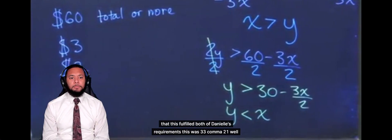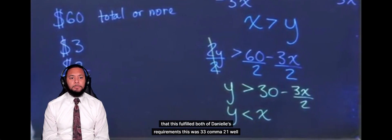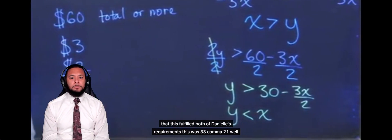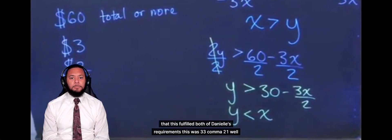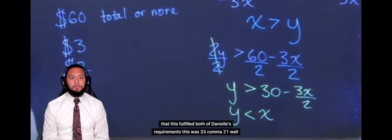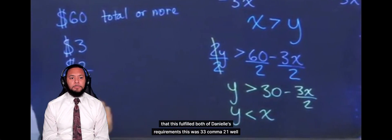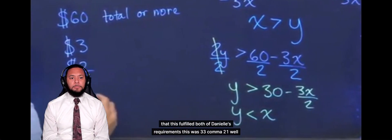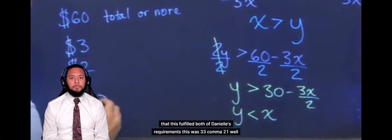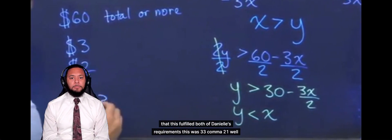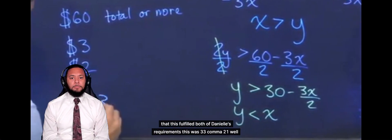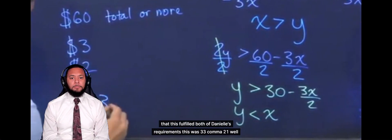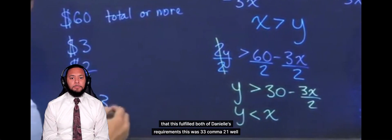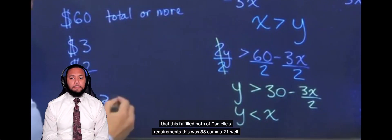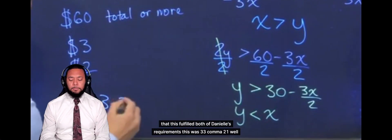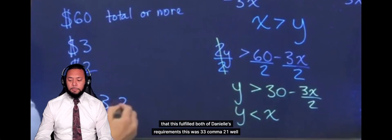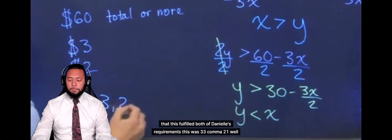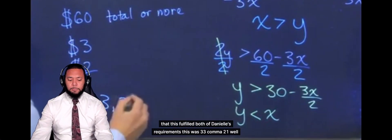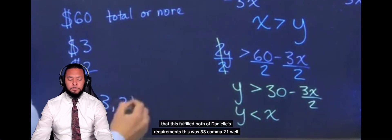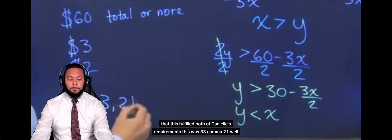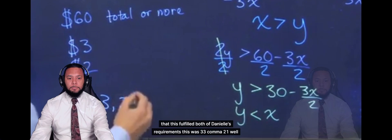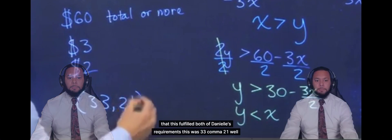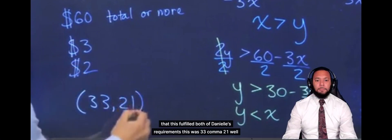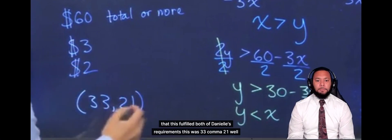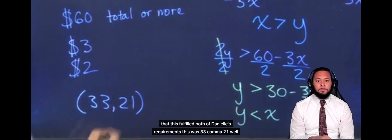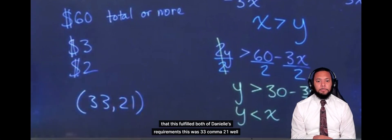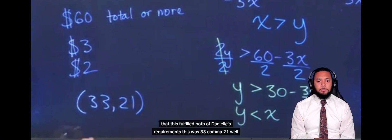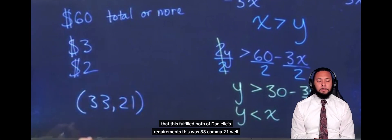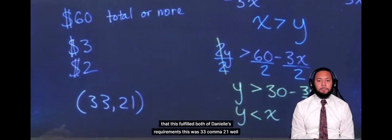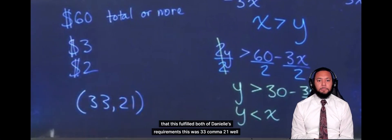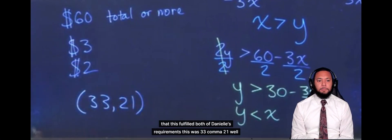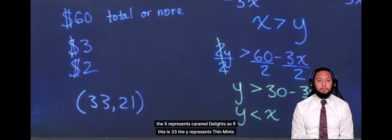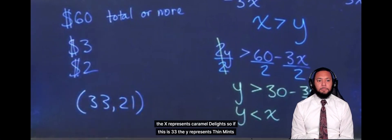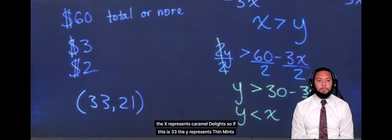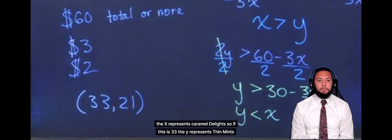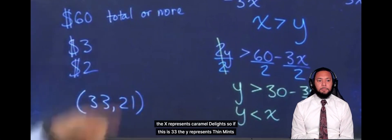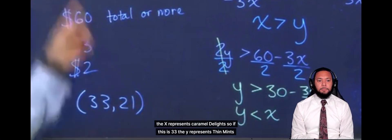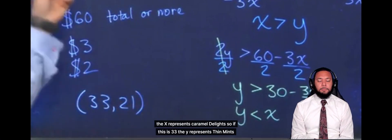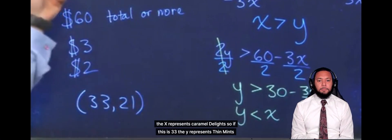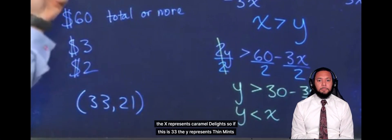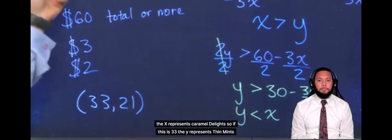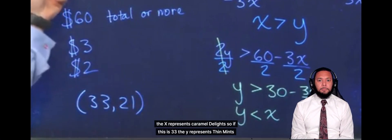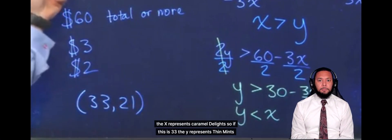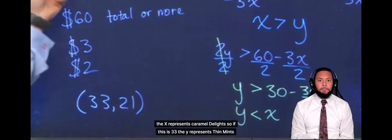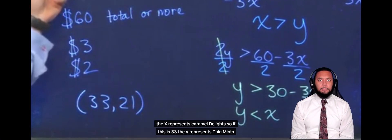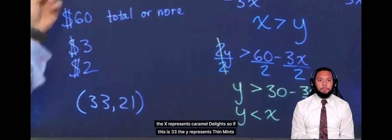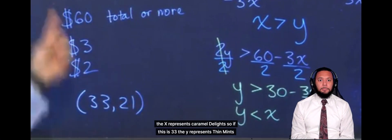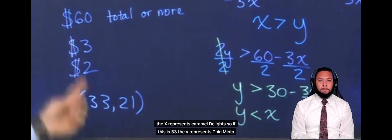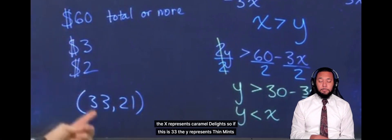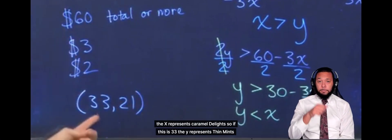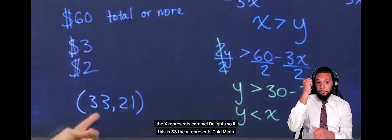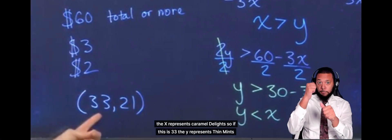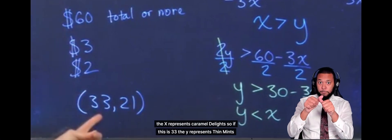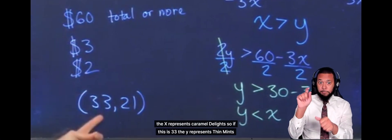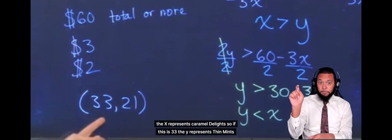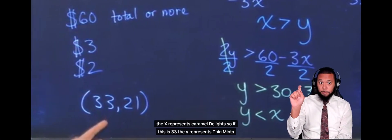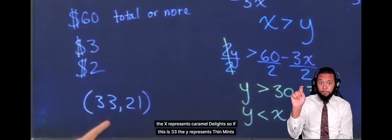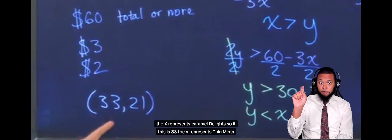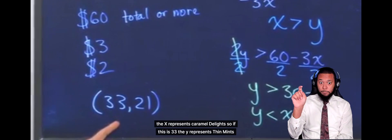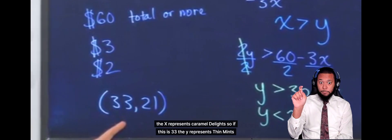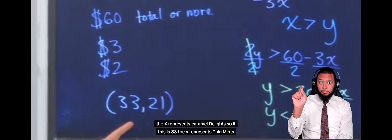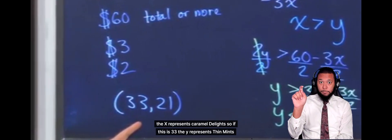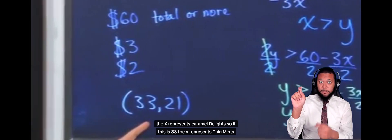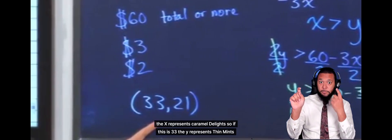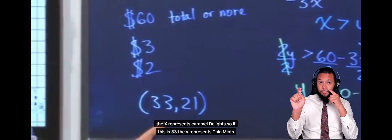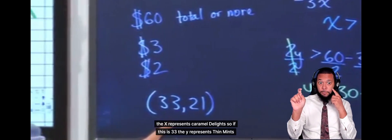This was 33, 21. Well, the x represents Caramel